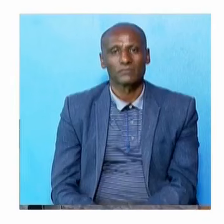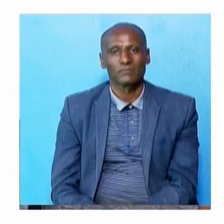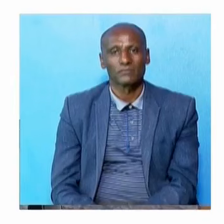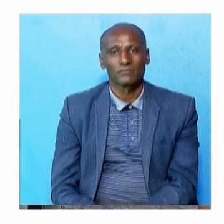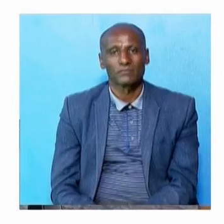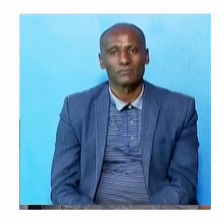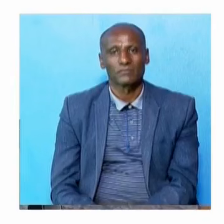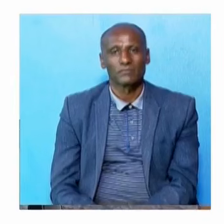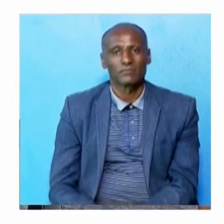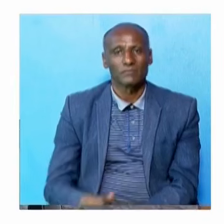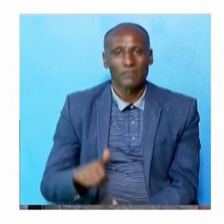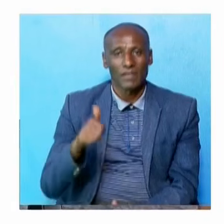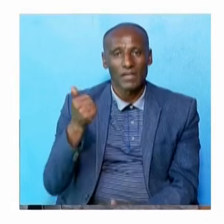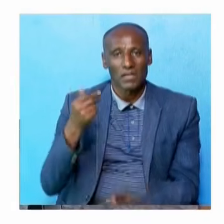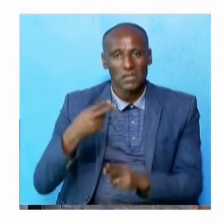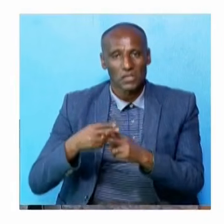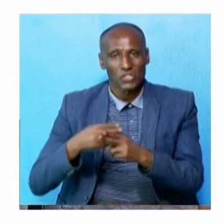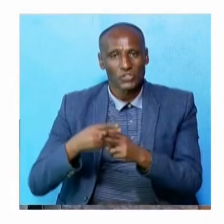a short